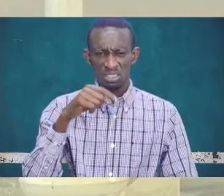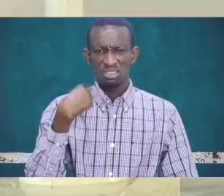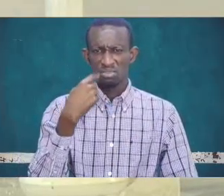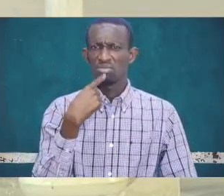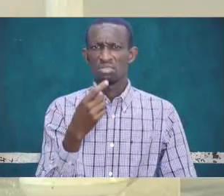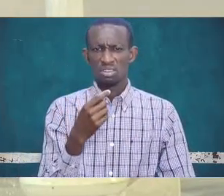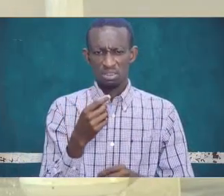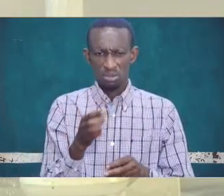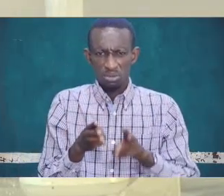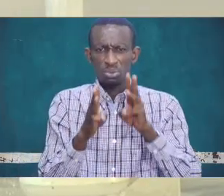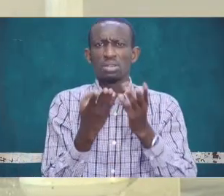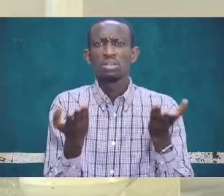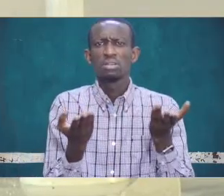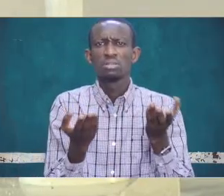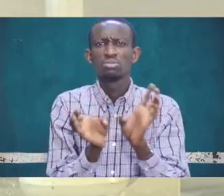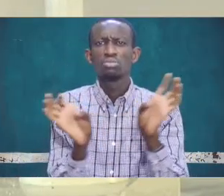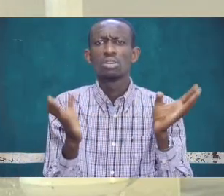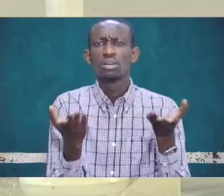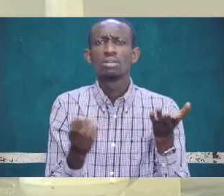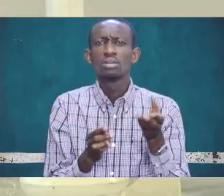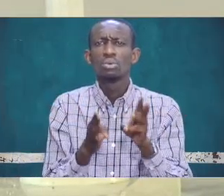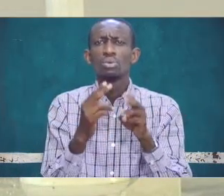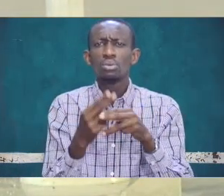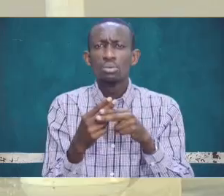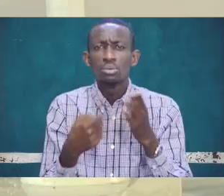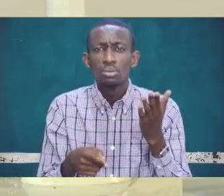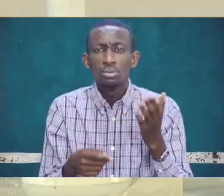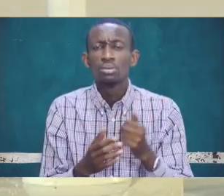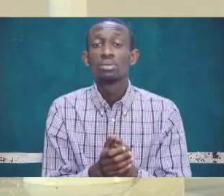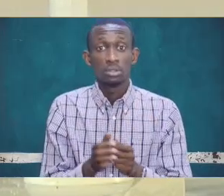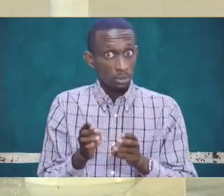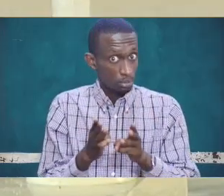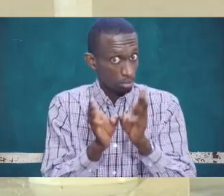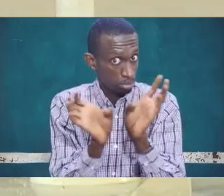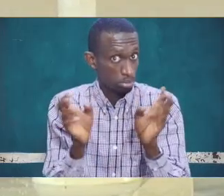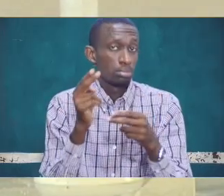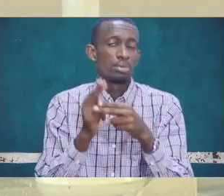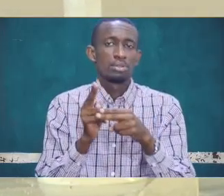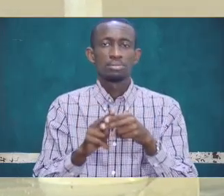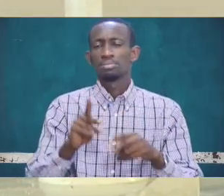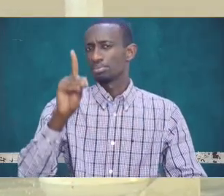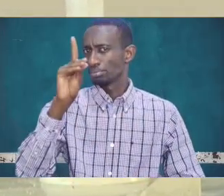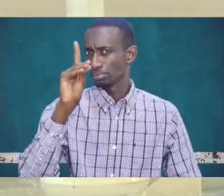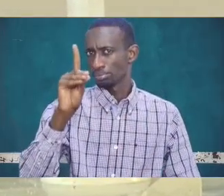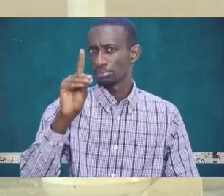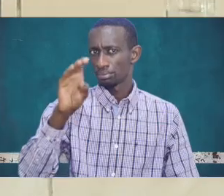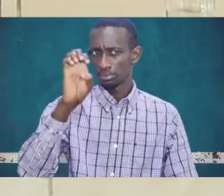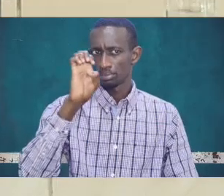here to separate this? So we call this one actually decantation.